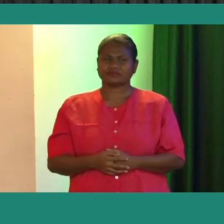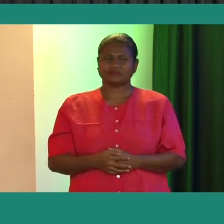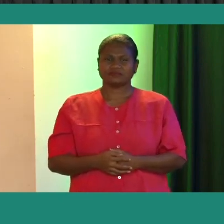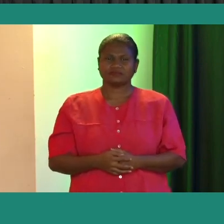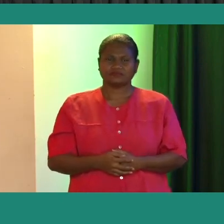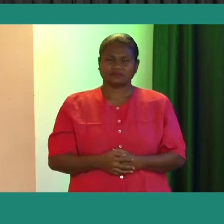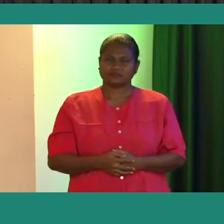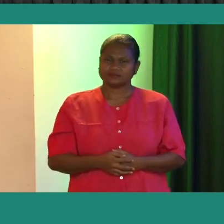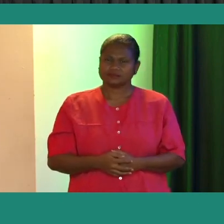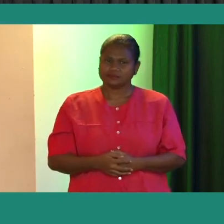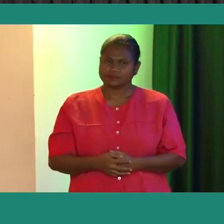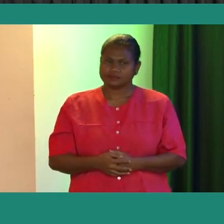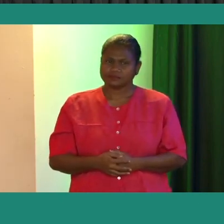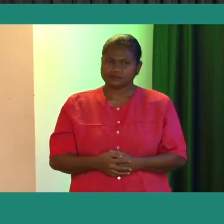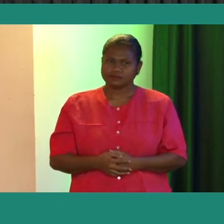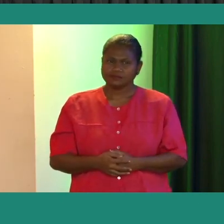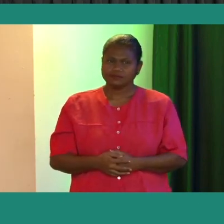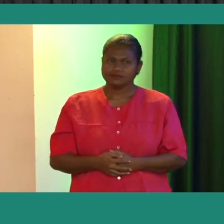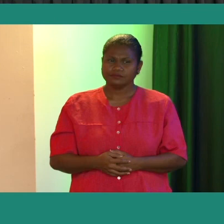operationalizing